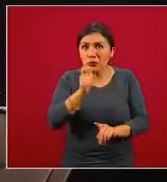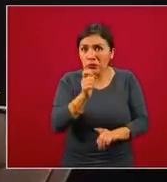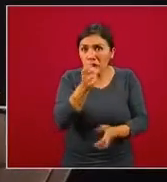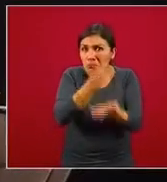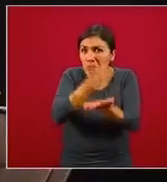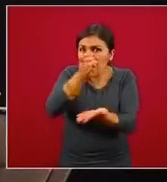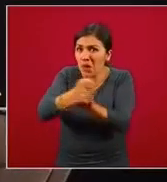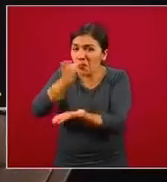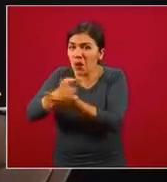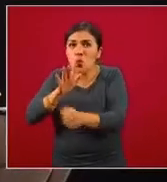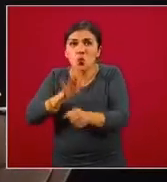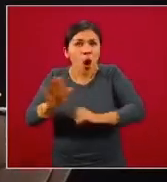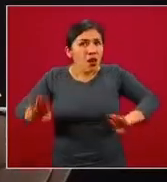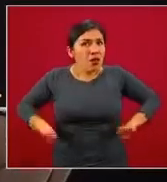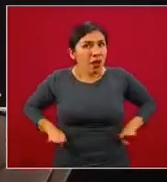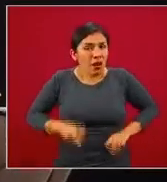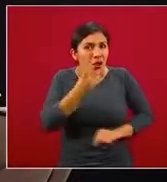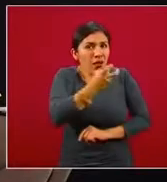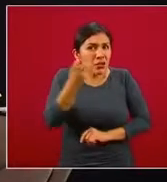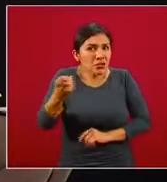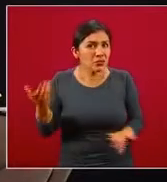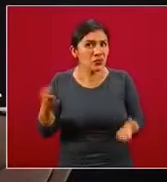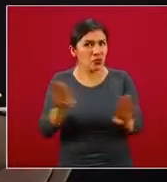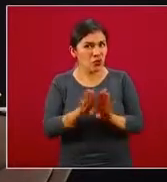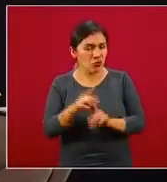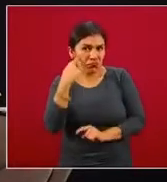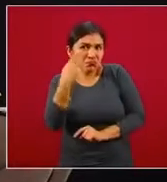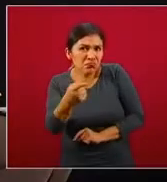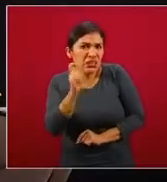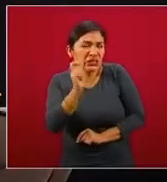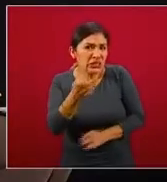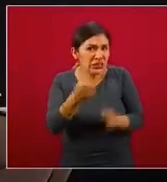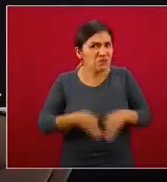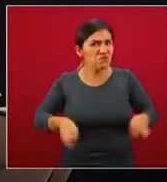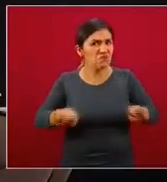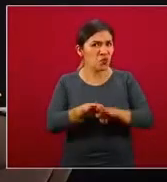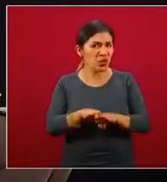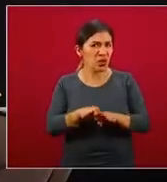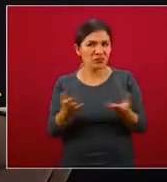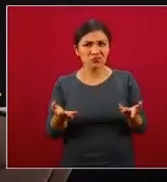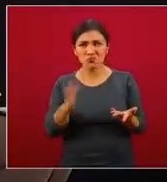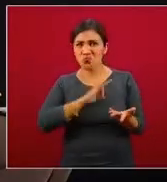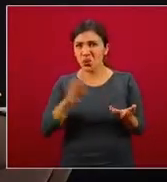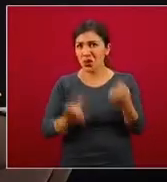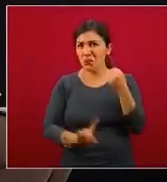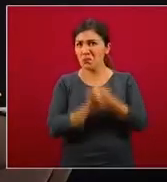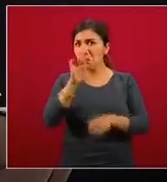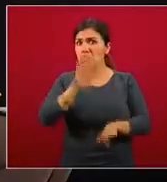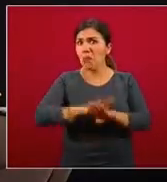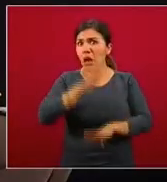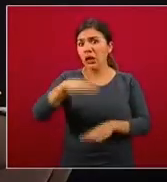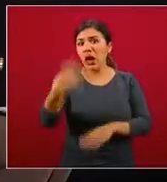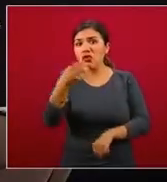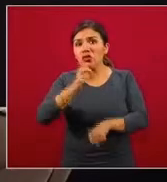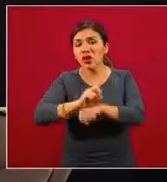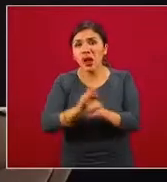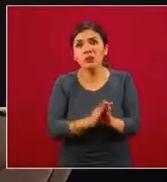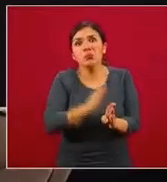Journalists have encountered people who have been knocking outdoors in different hospitals, and this is